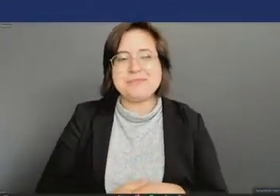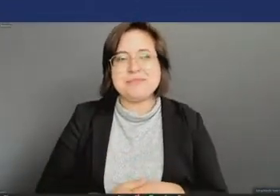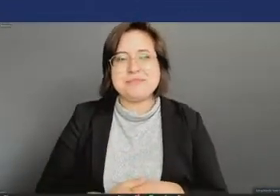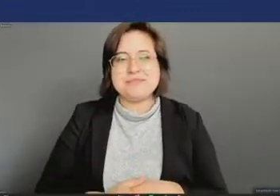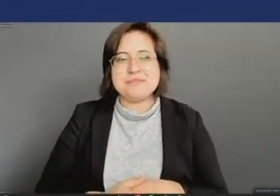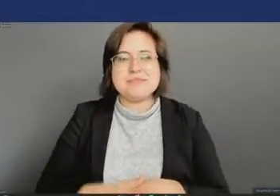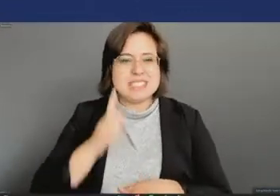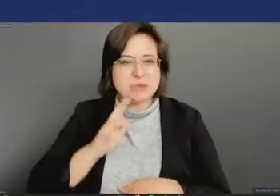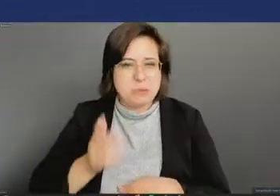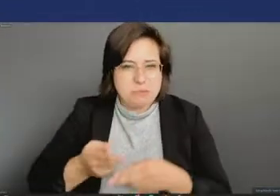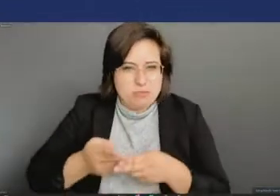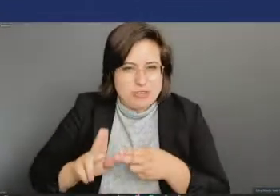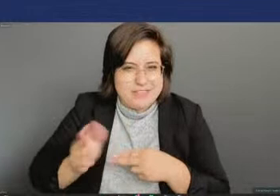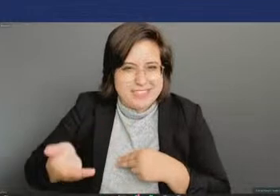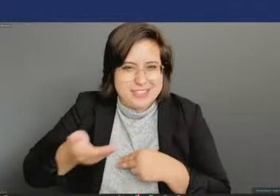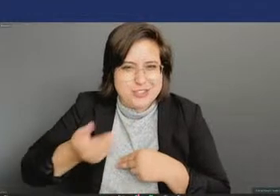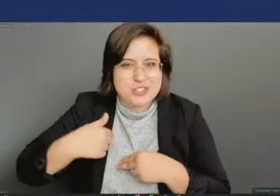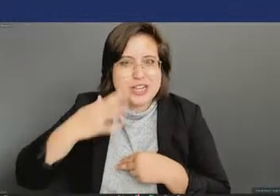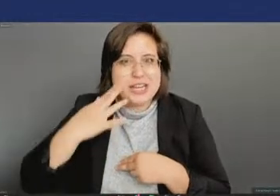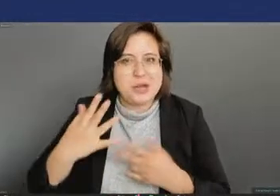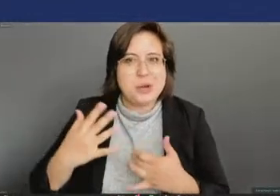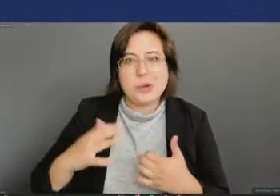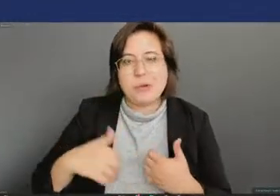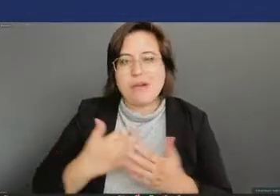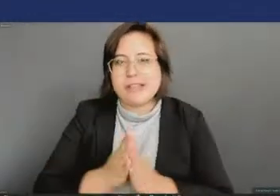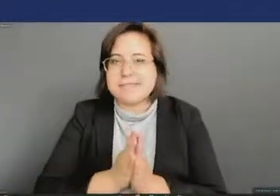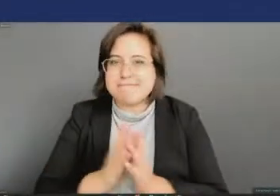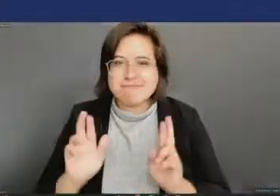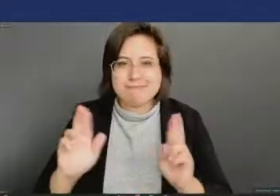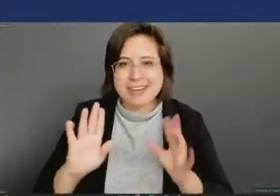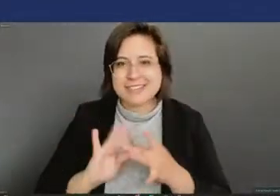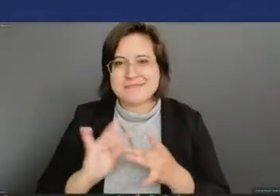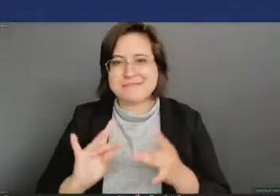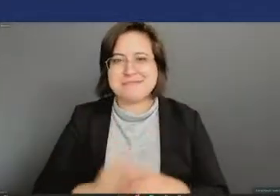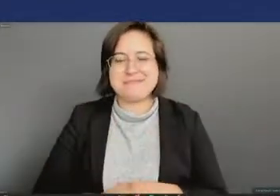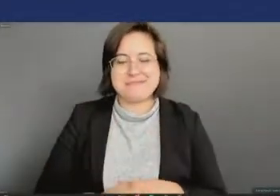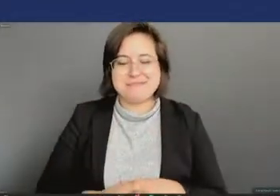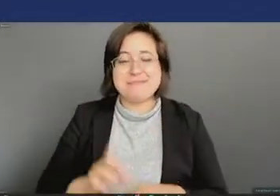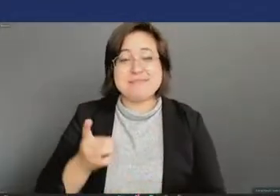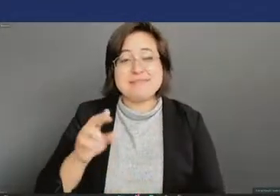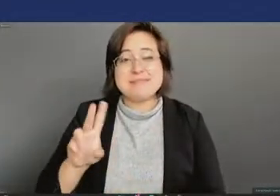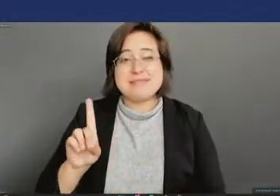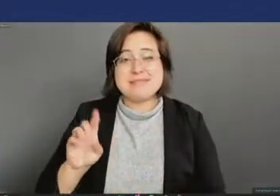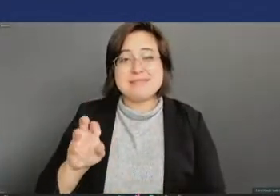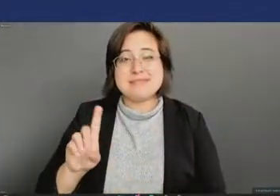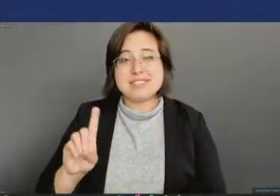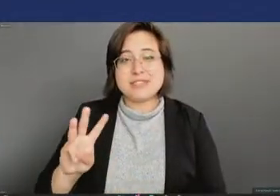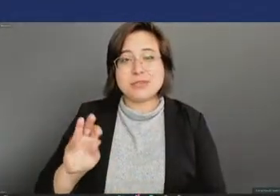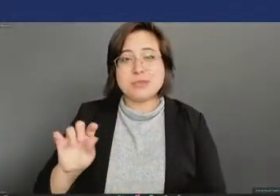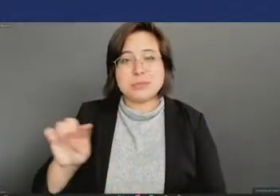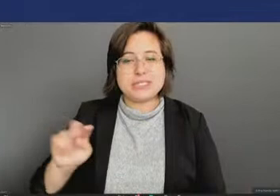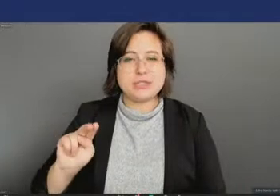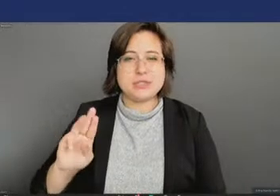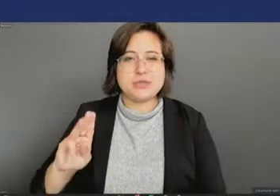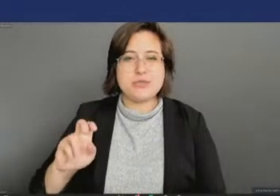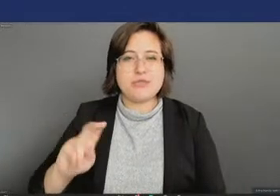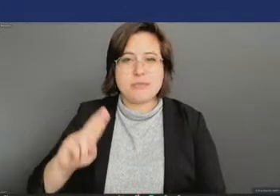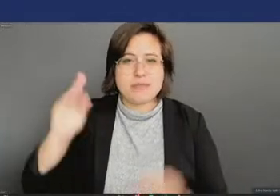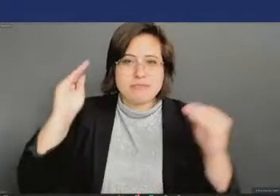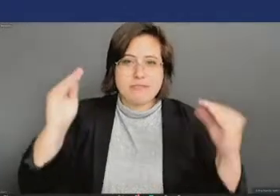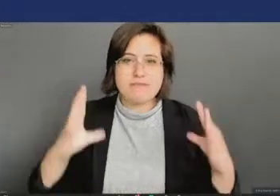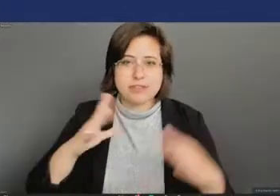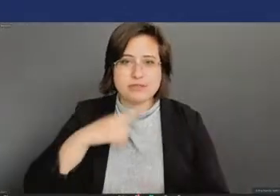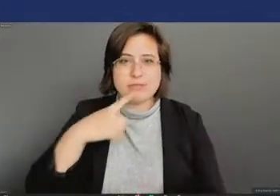brief introduction. I know we're all eager to hear your comments as well. Dr. David Williams is the Norman Professor of Public Health